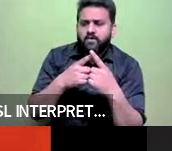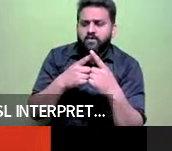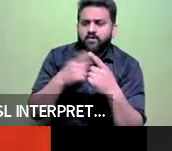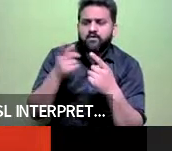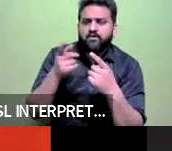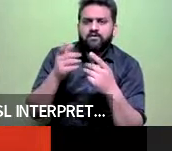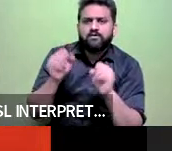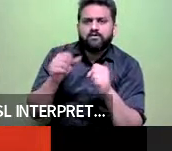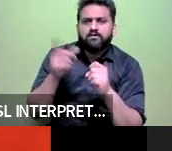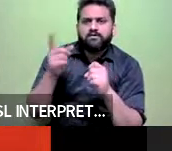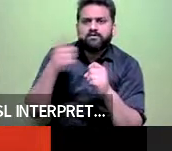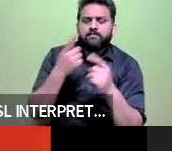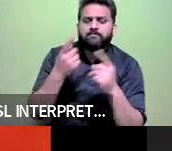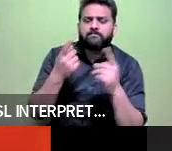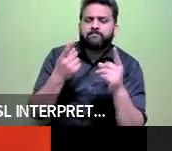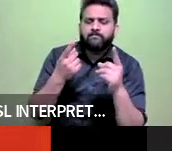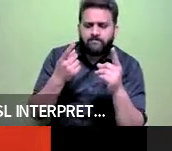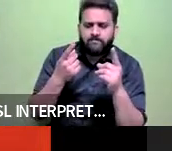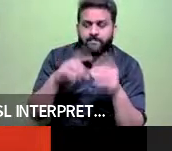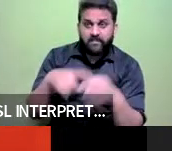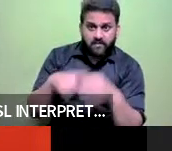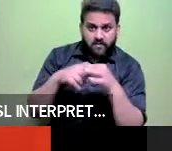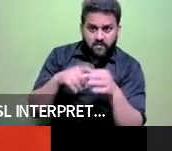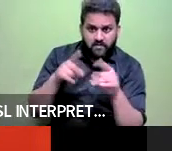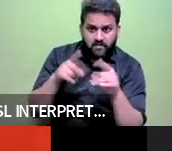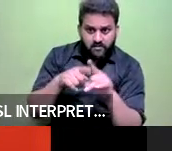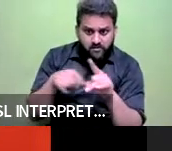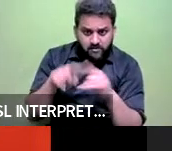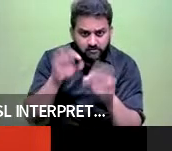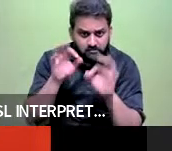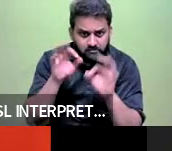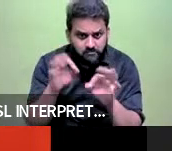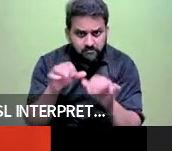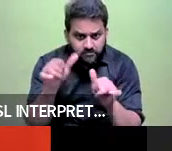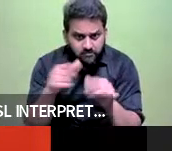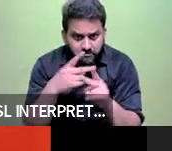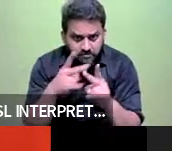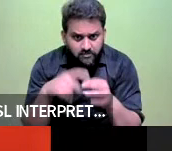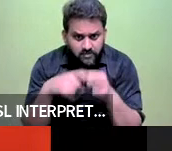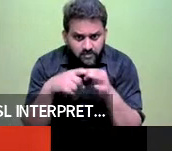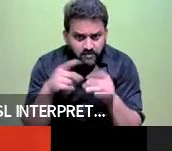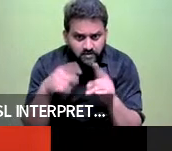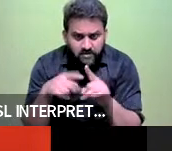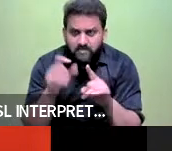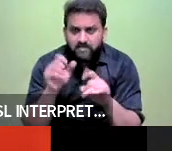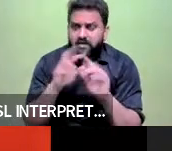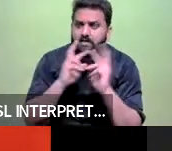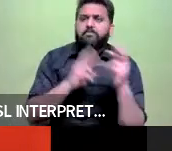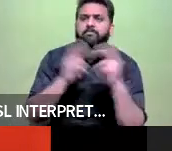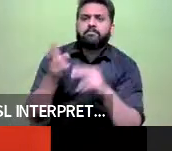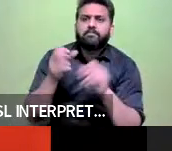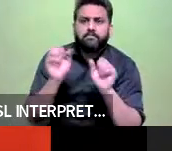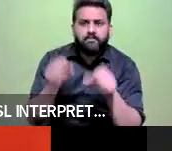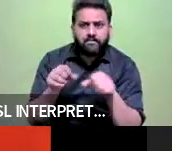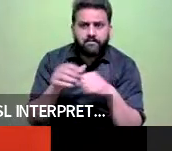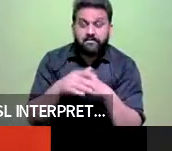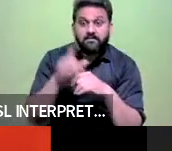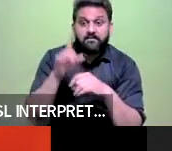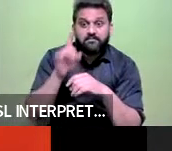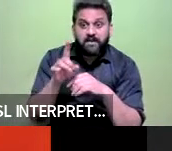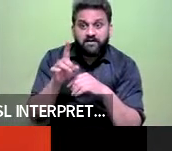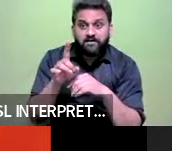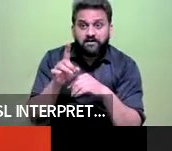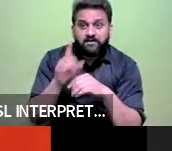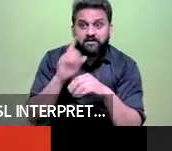that they will, if the question is the same, then they will tell you that, yes, this is my question, and you answer. But